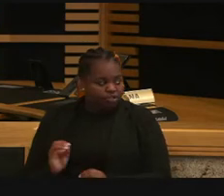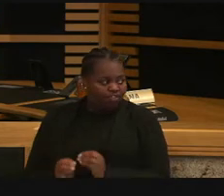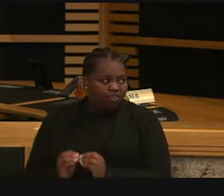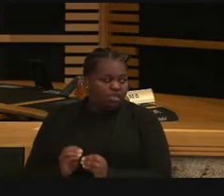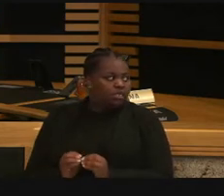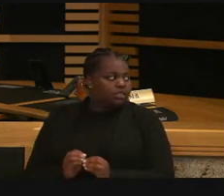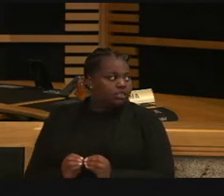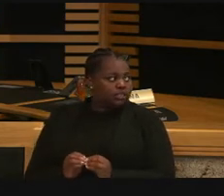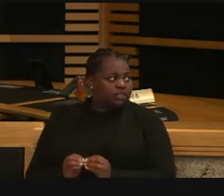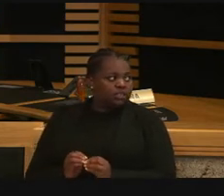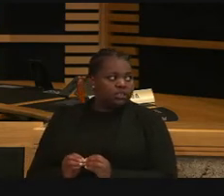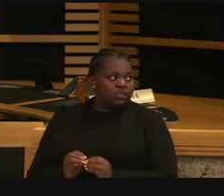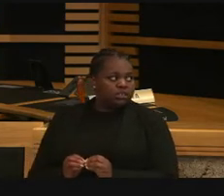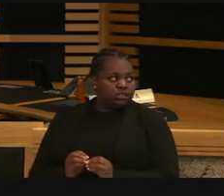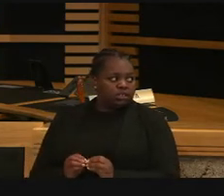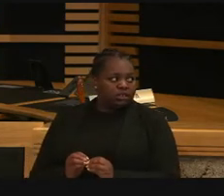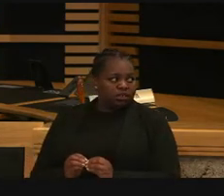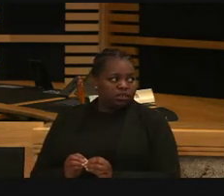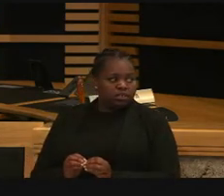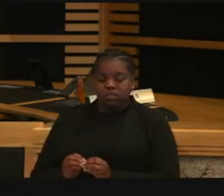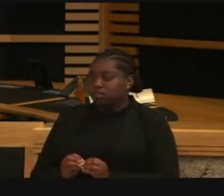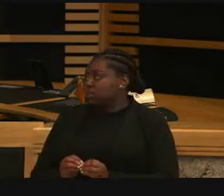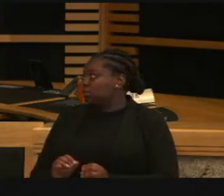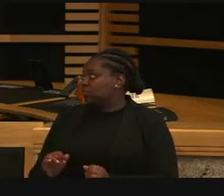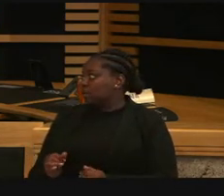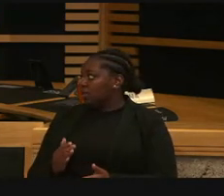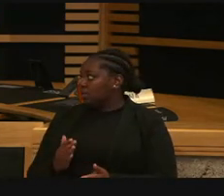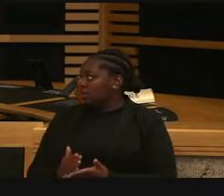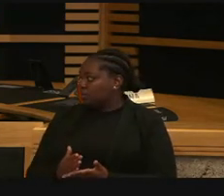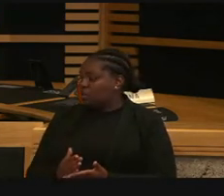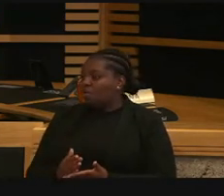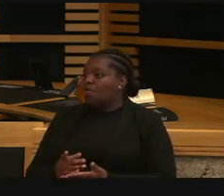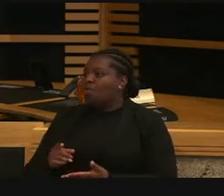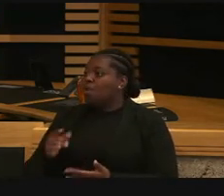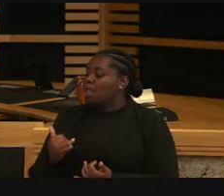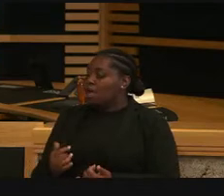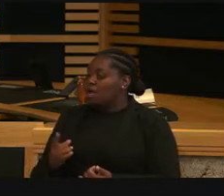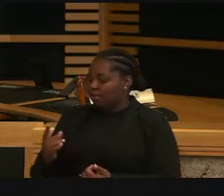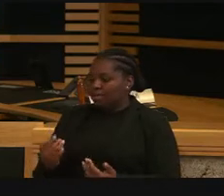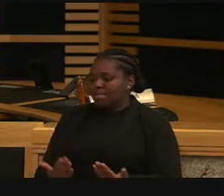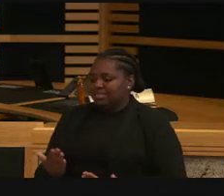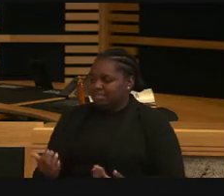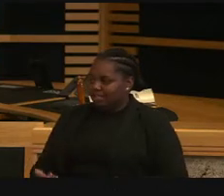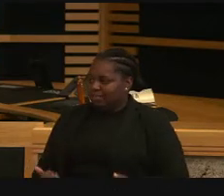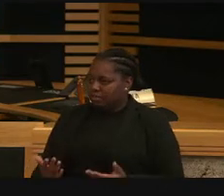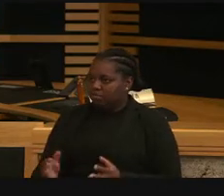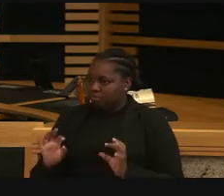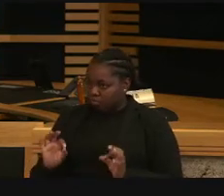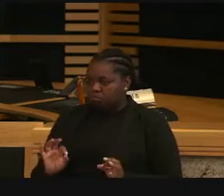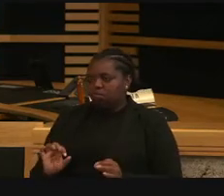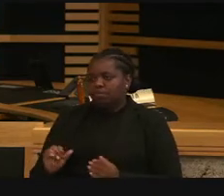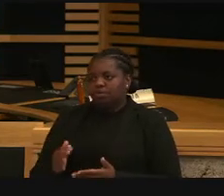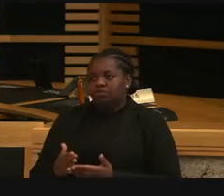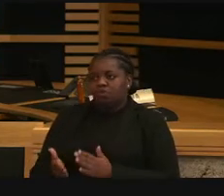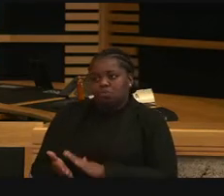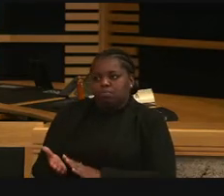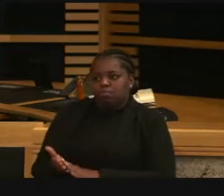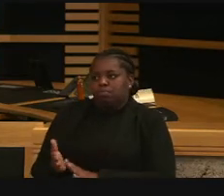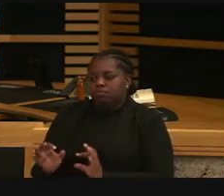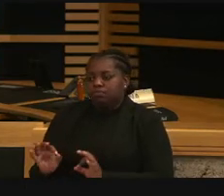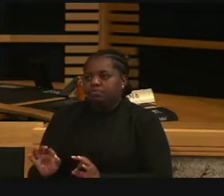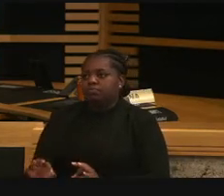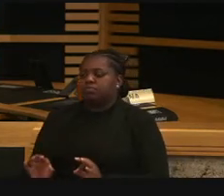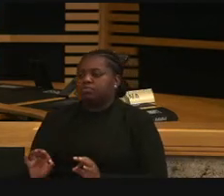is calibrated and that the scale is serviced and operational in order to